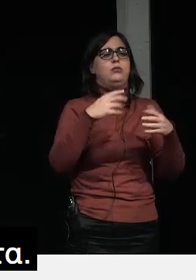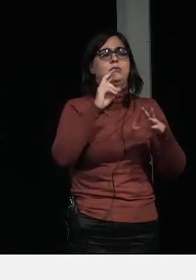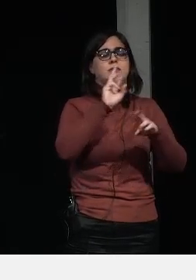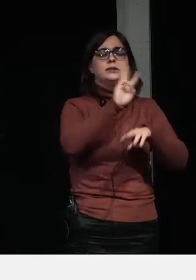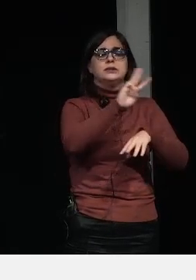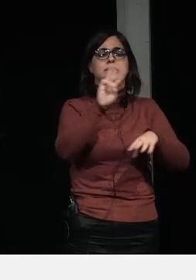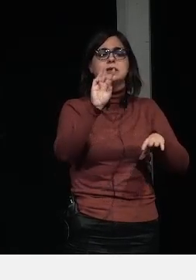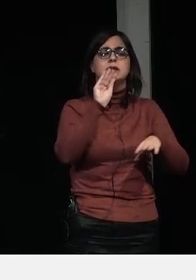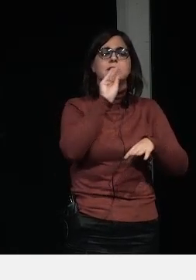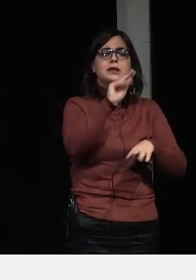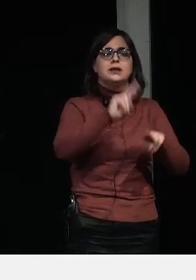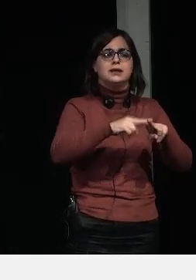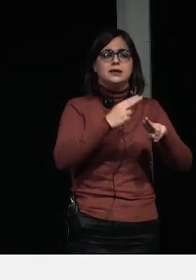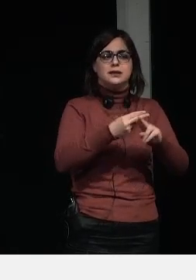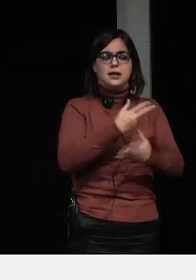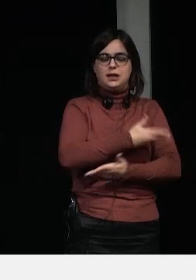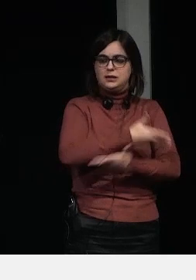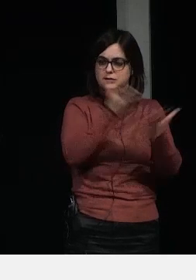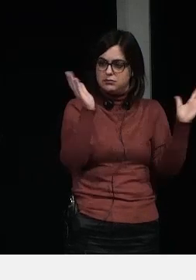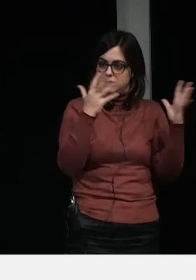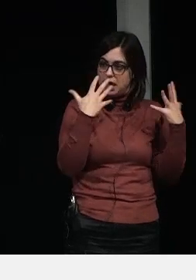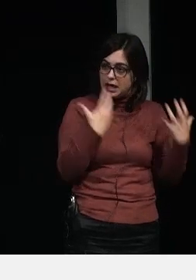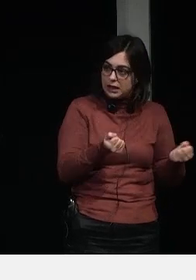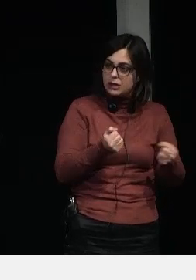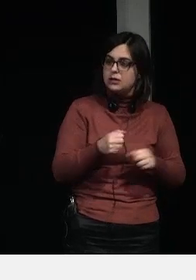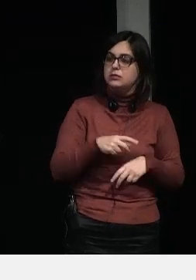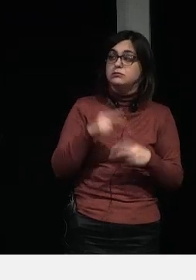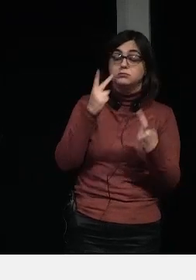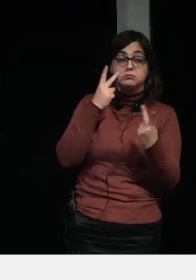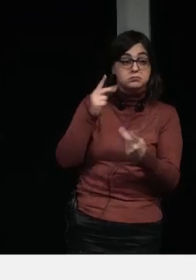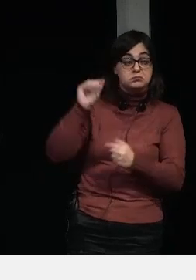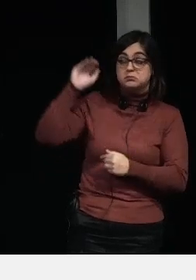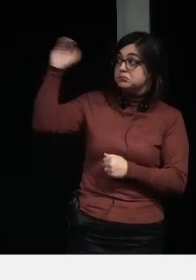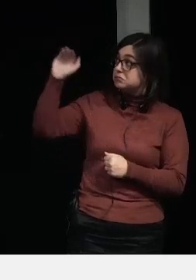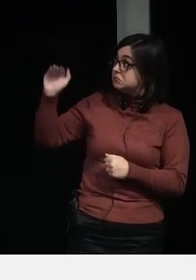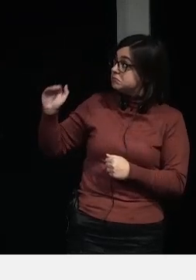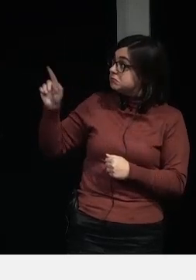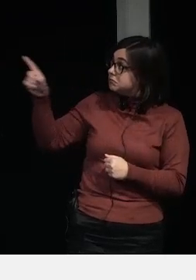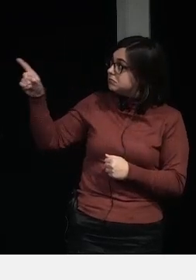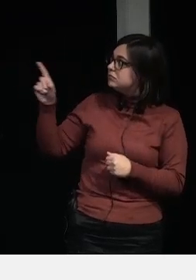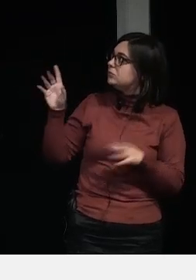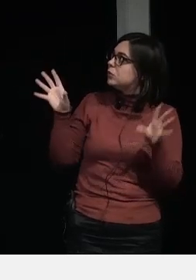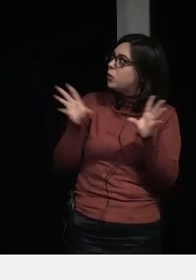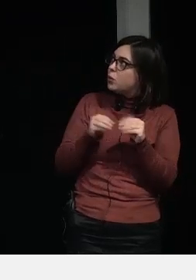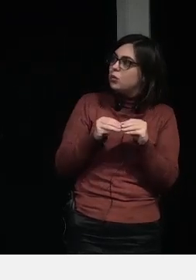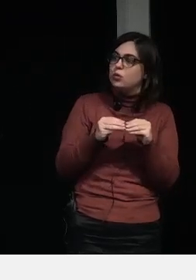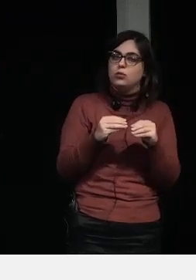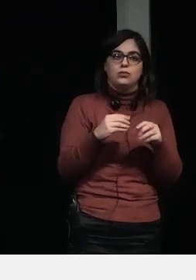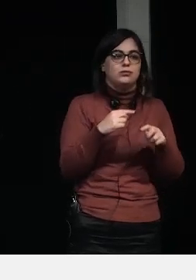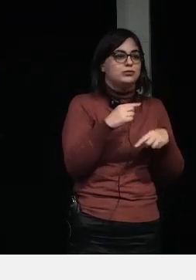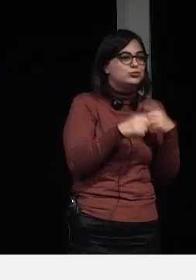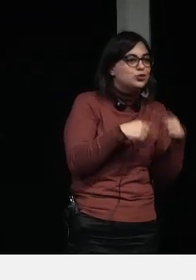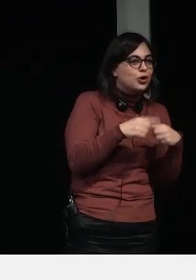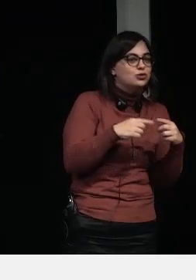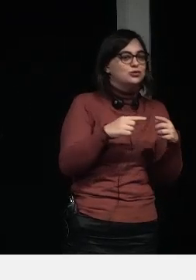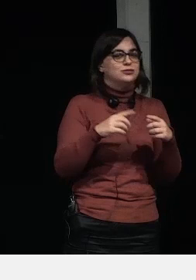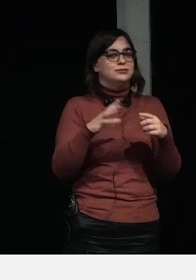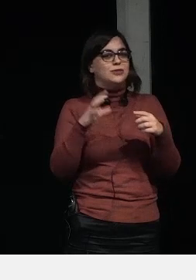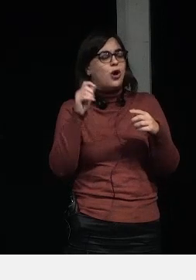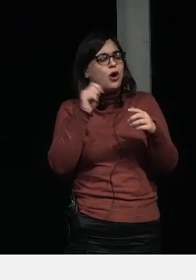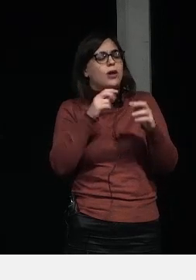everything. The itinerary, the phases, the material on the artworks, the reflection of the mediators, and the to-do list